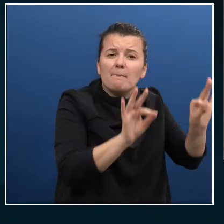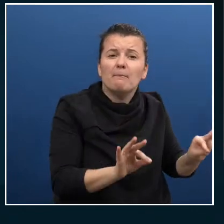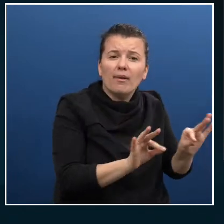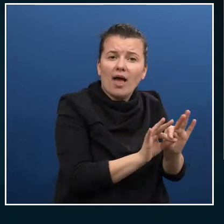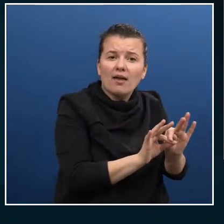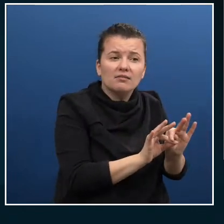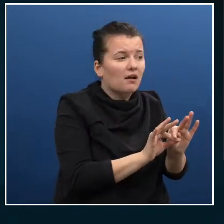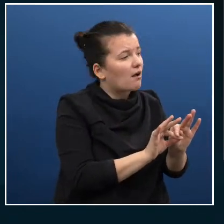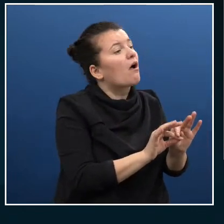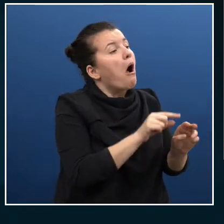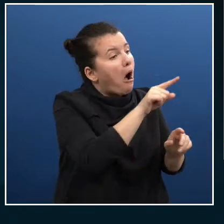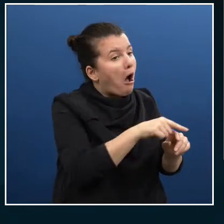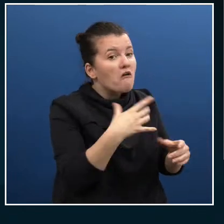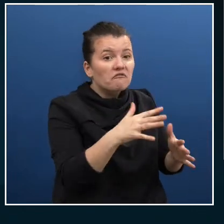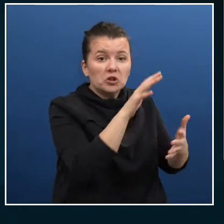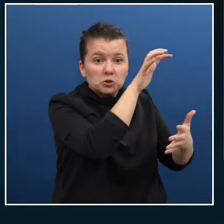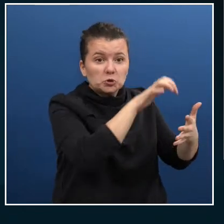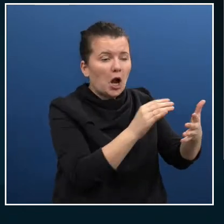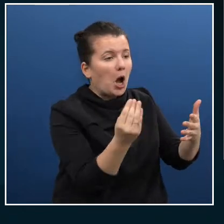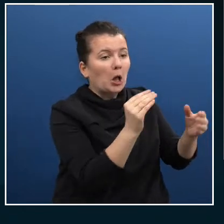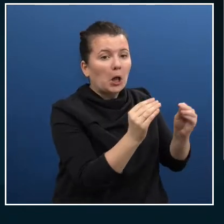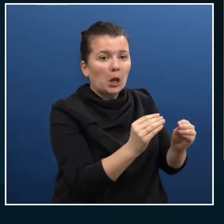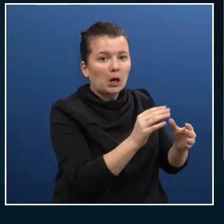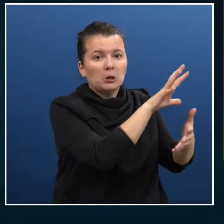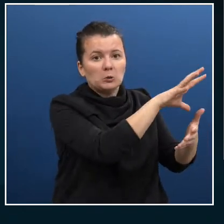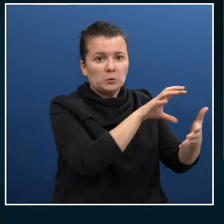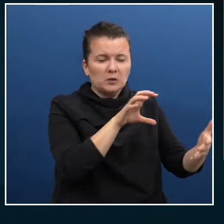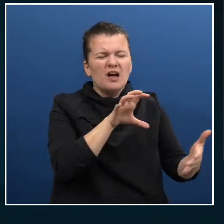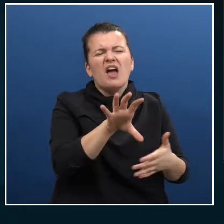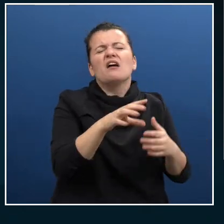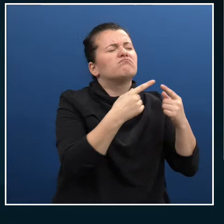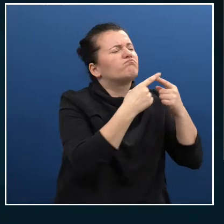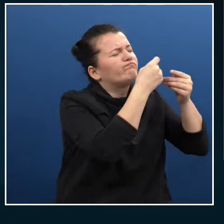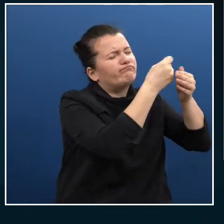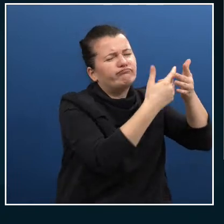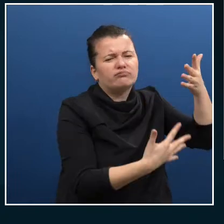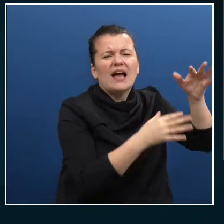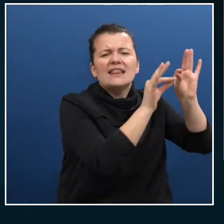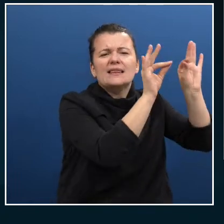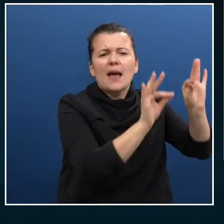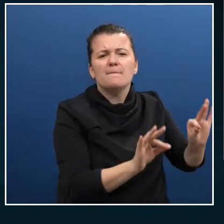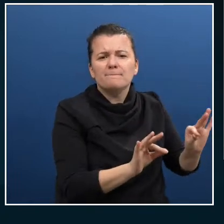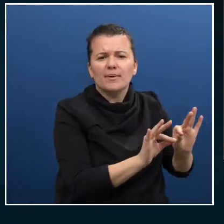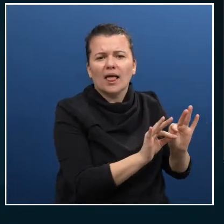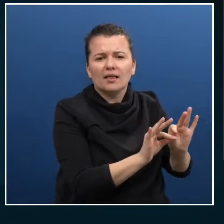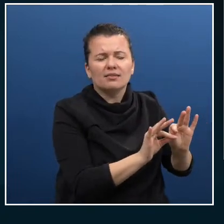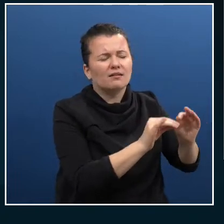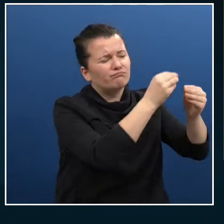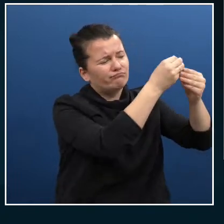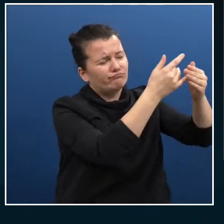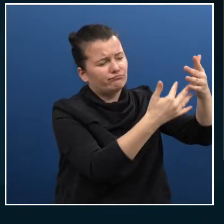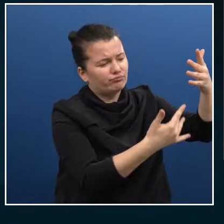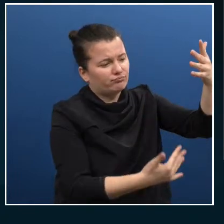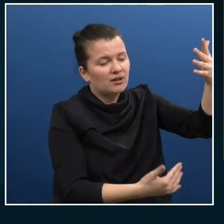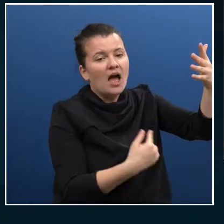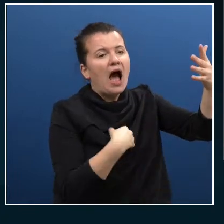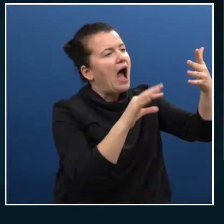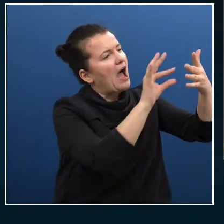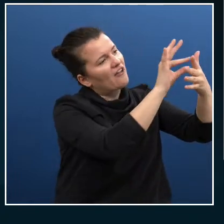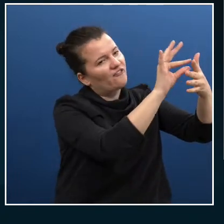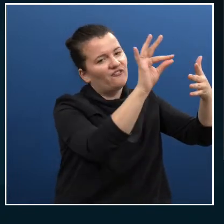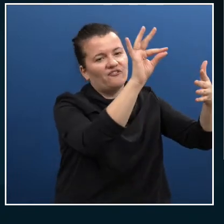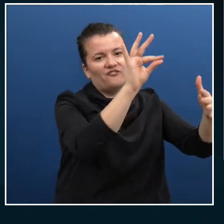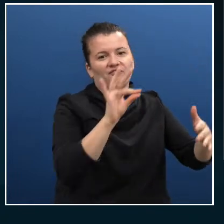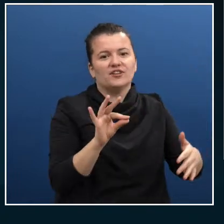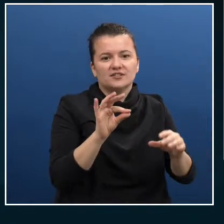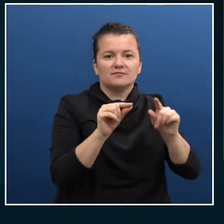choice from different templates. I'm in this case used first the default of Hugo,